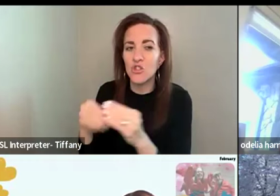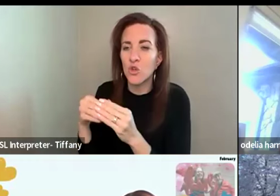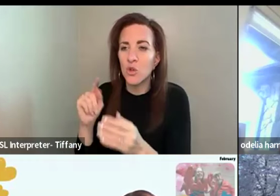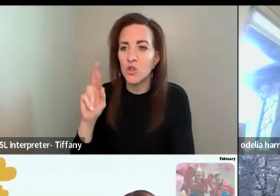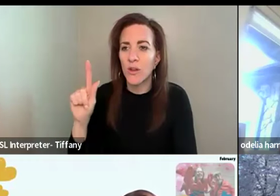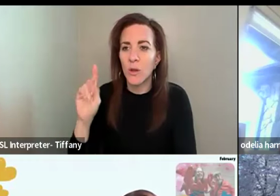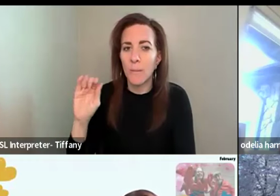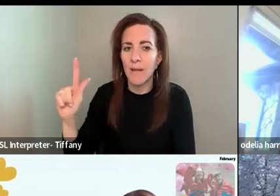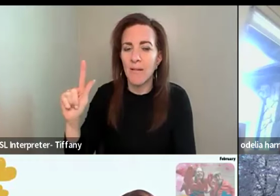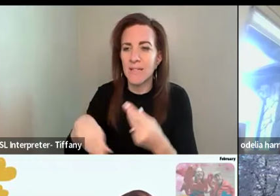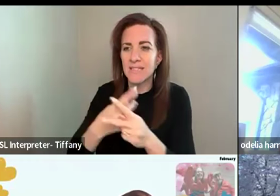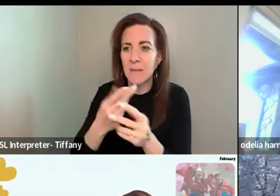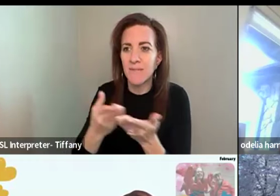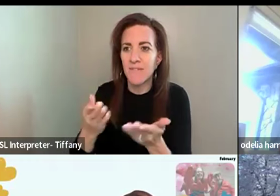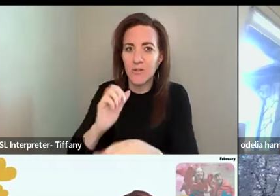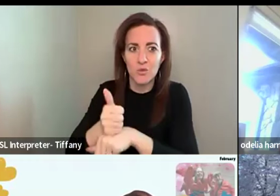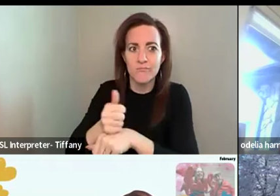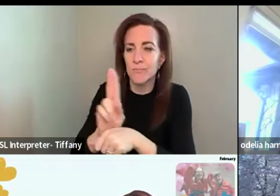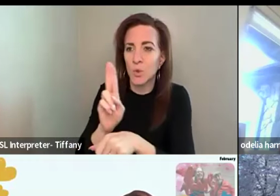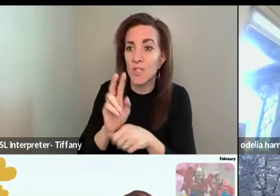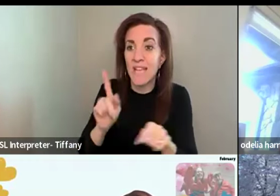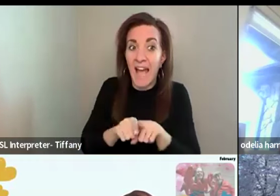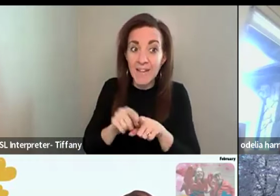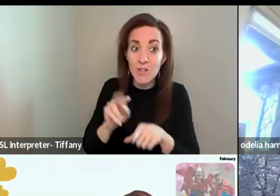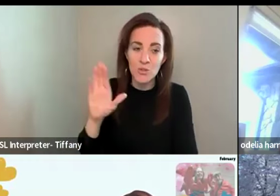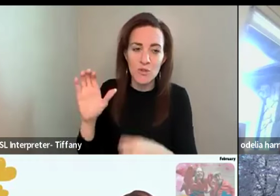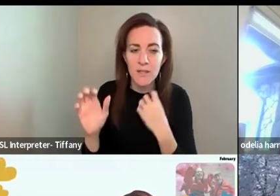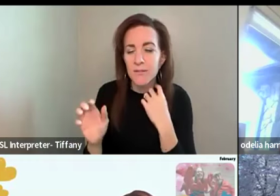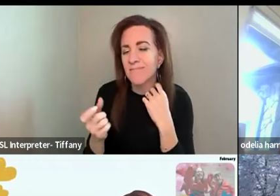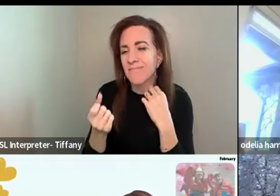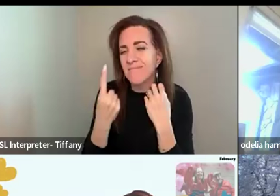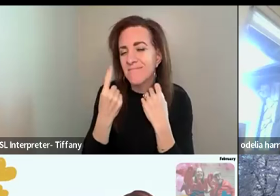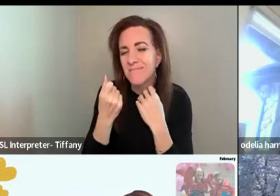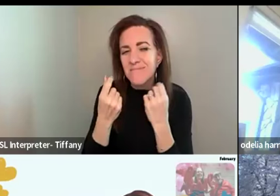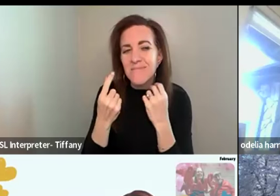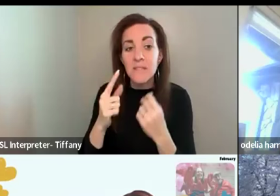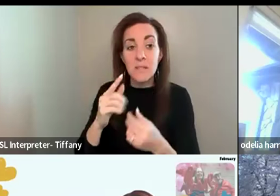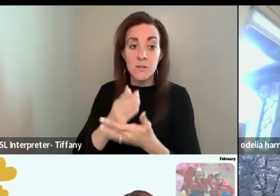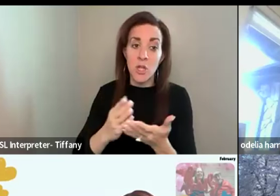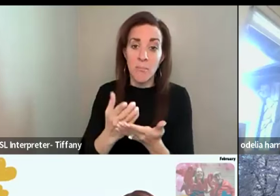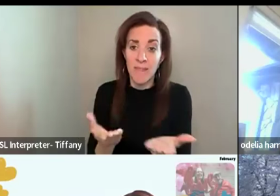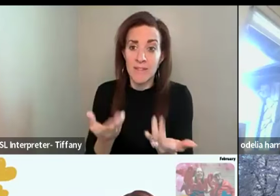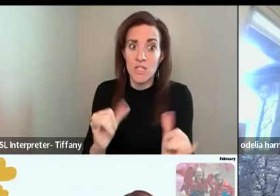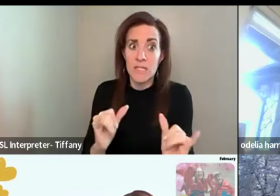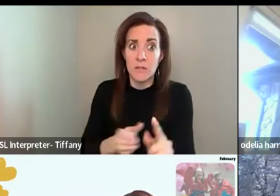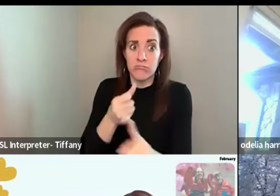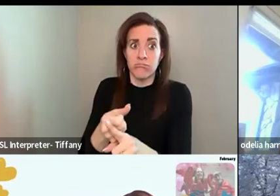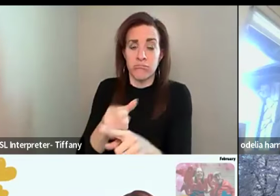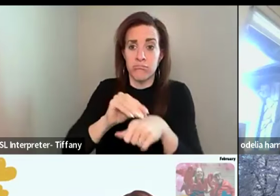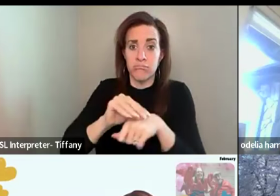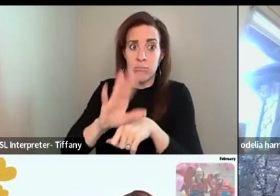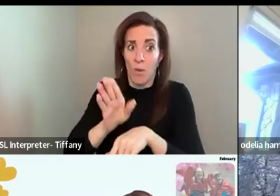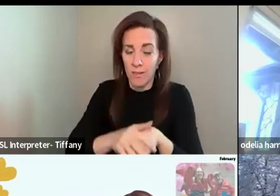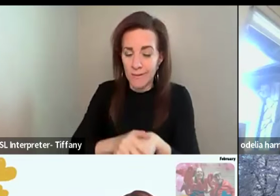trailer bill types of things to implement as regional centers. But again, there are some things that are impactful. So with that, we